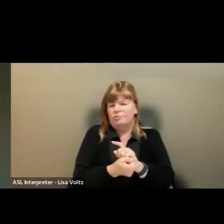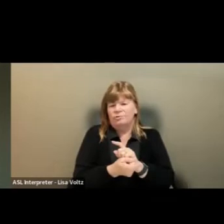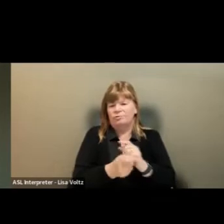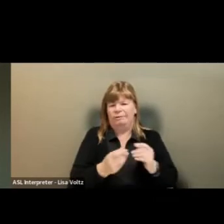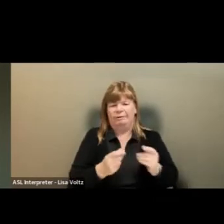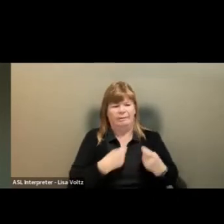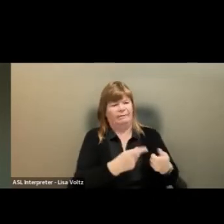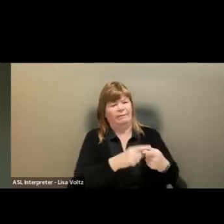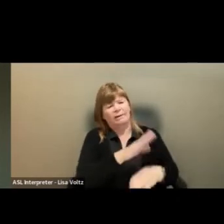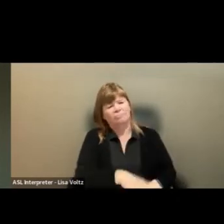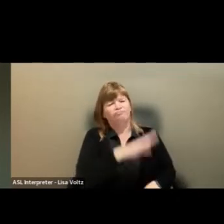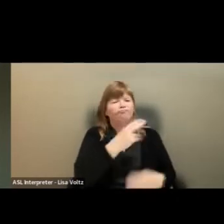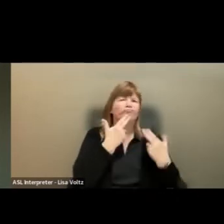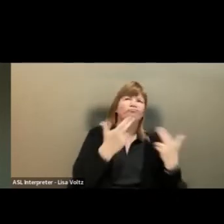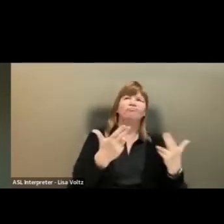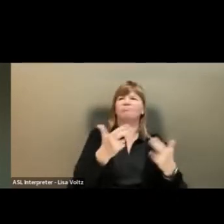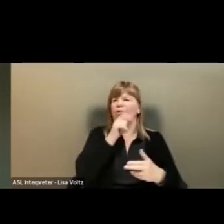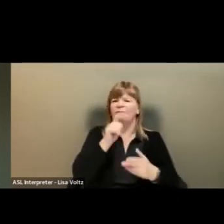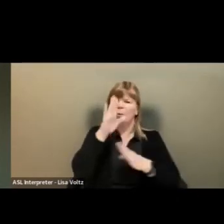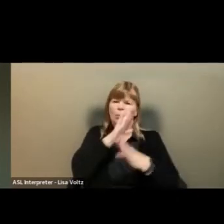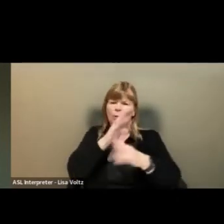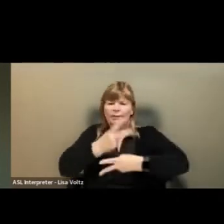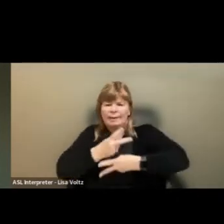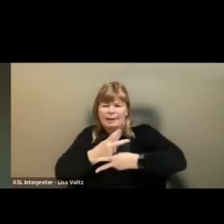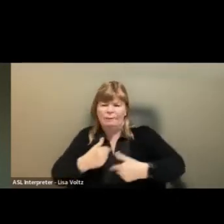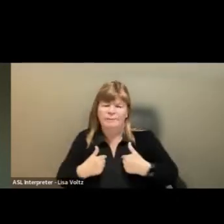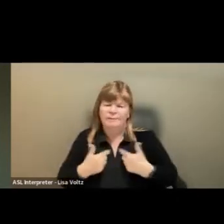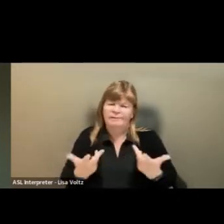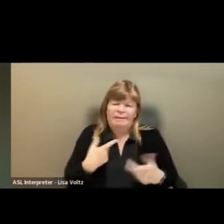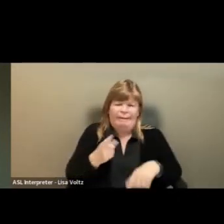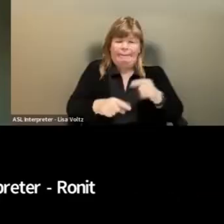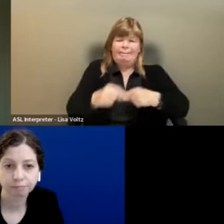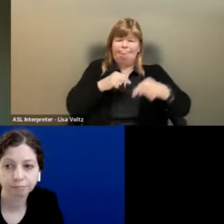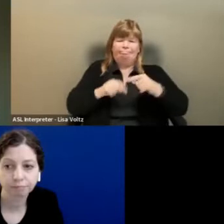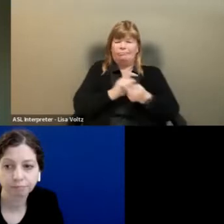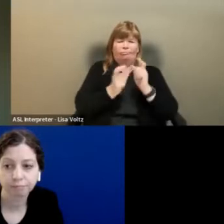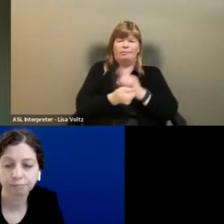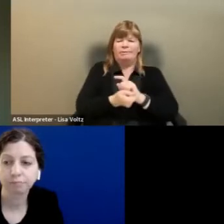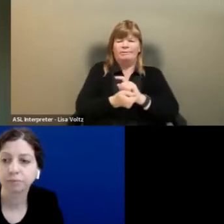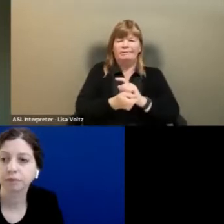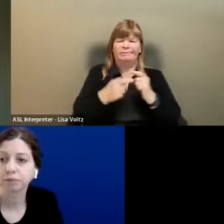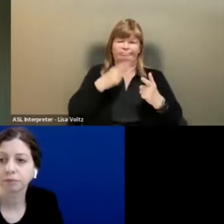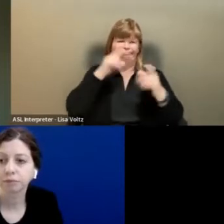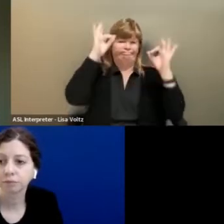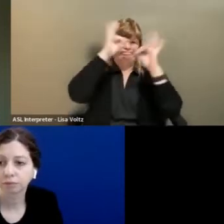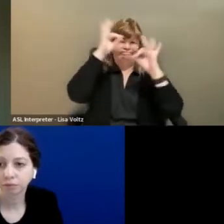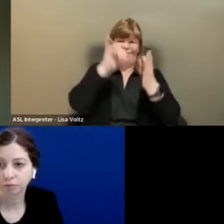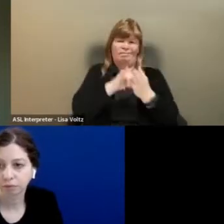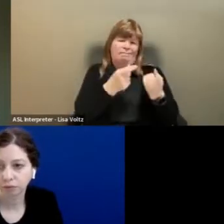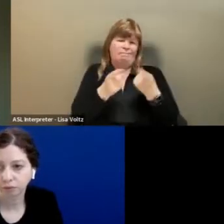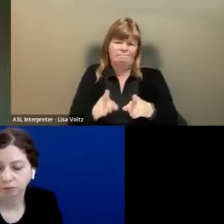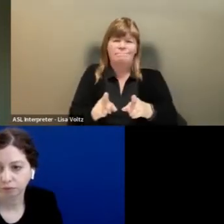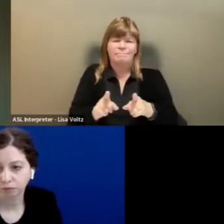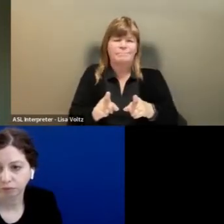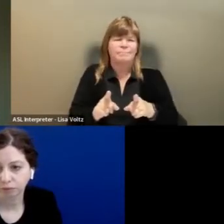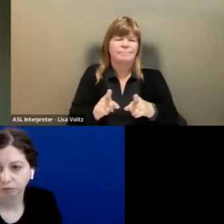and take care of me. I just had no idea that it was like that, and